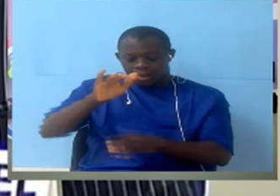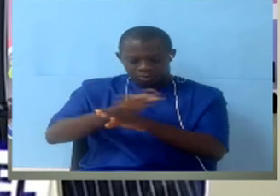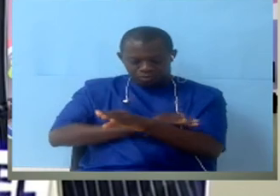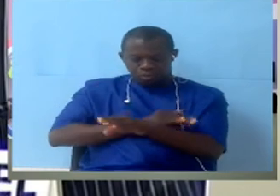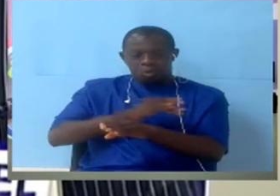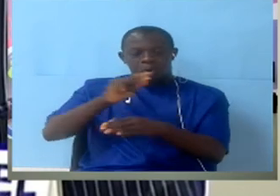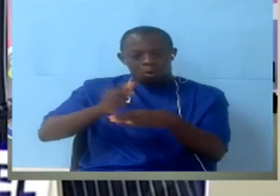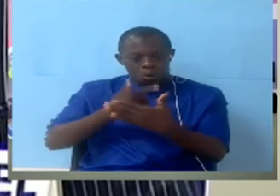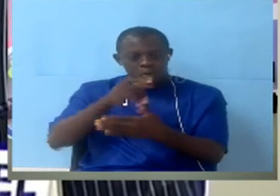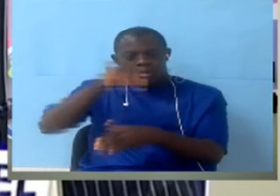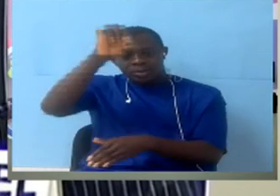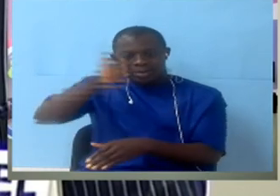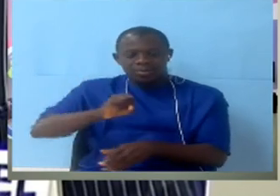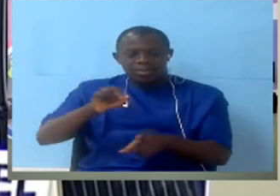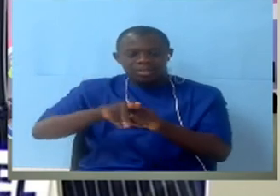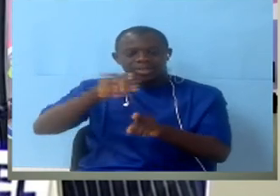from